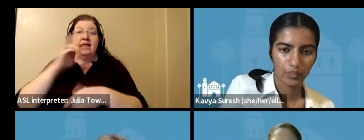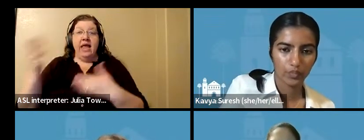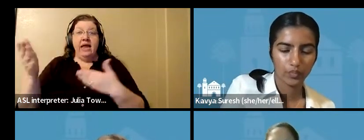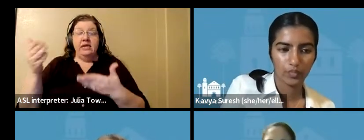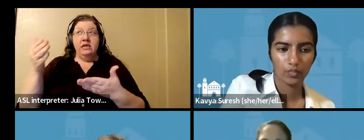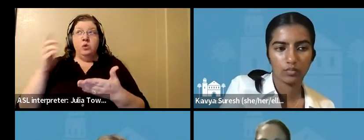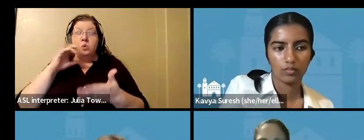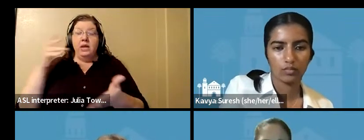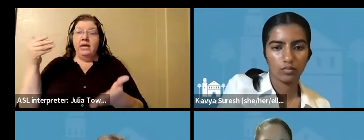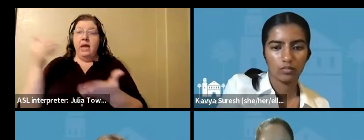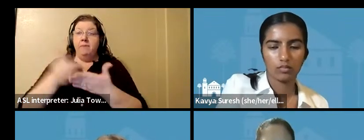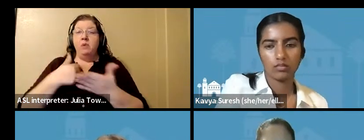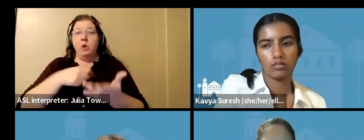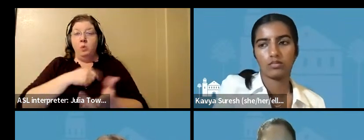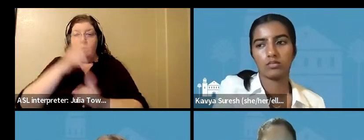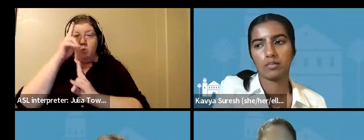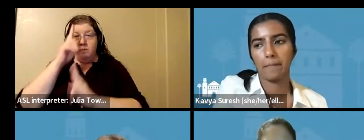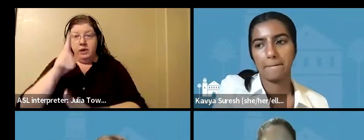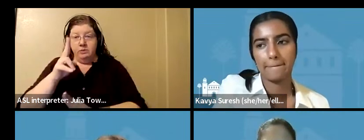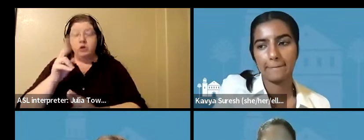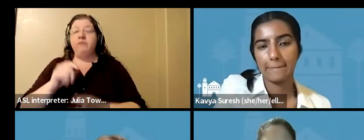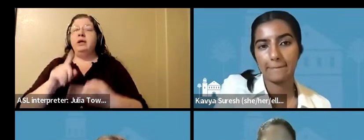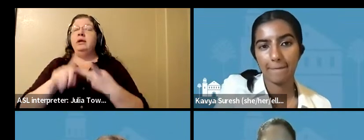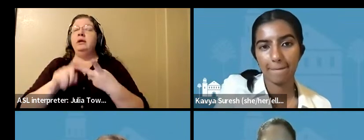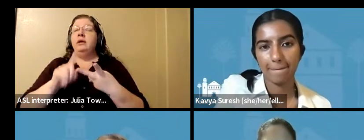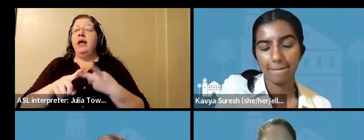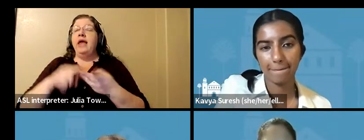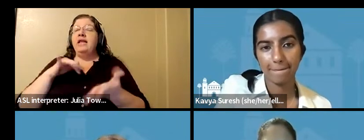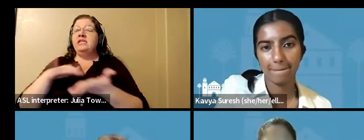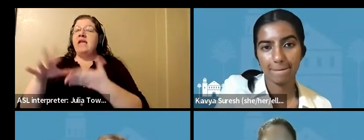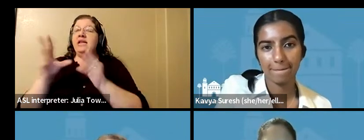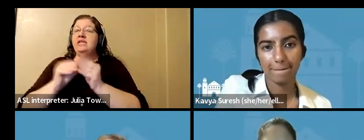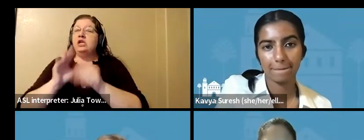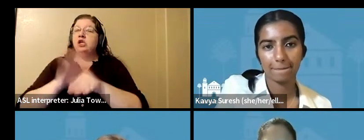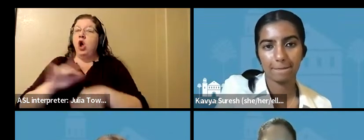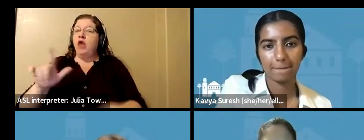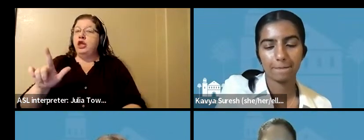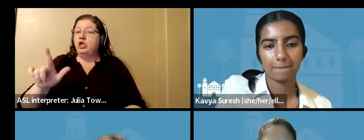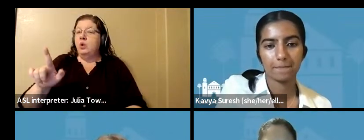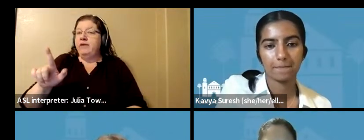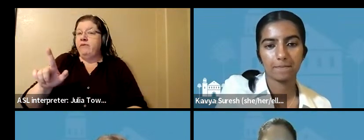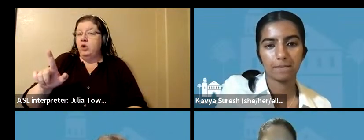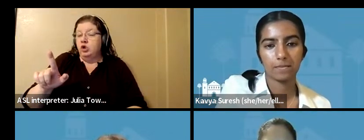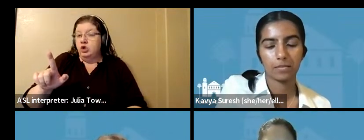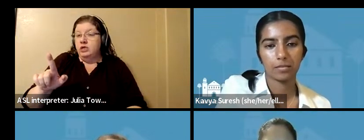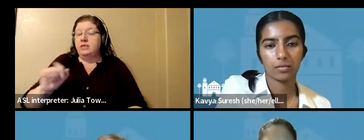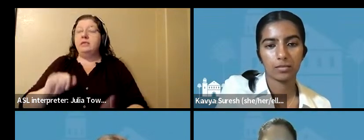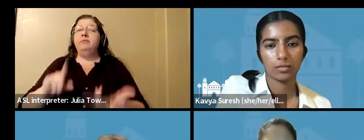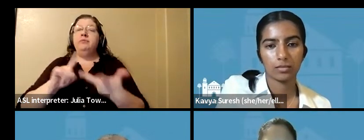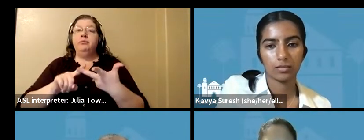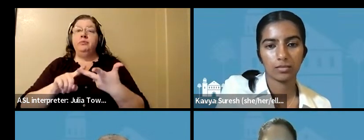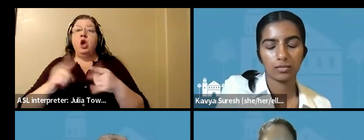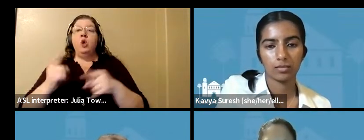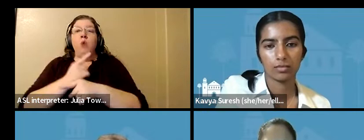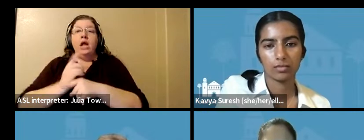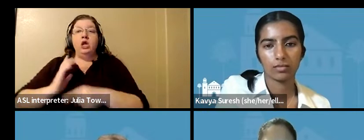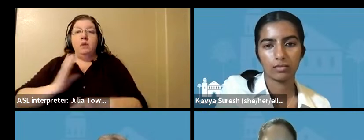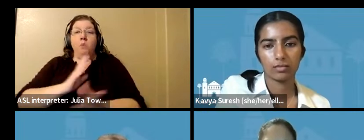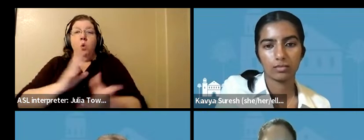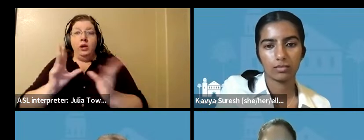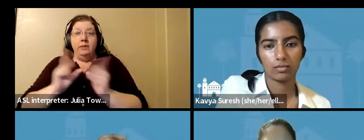be observing. And then again, we have a study session on the 21st of that. And then our regular board meeting is on